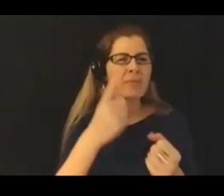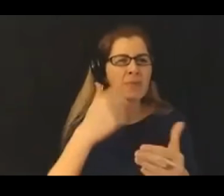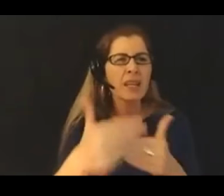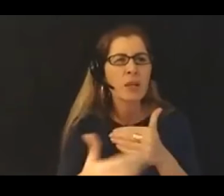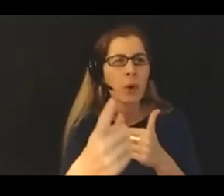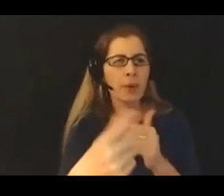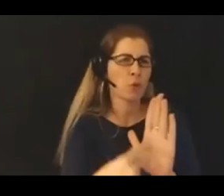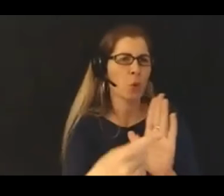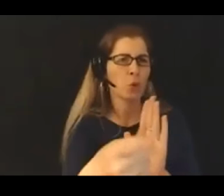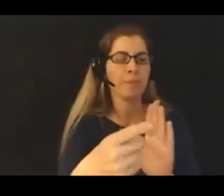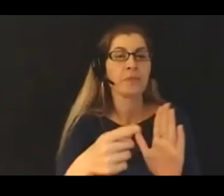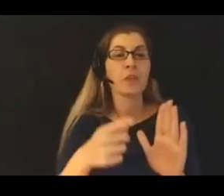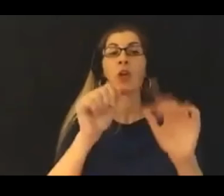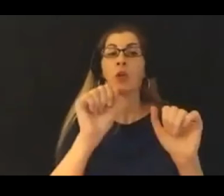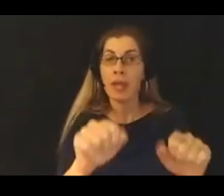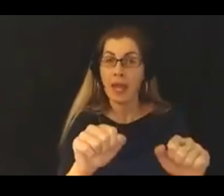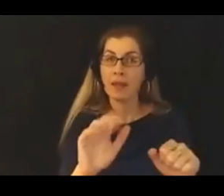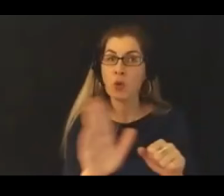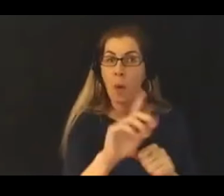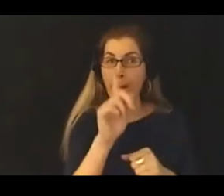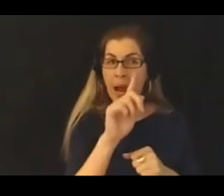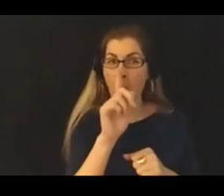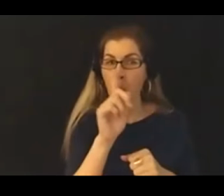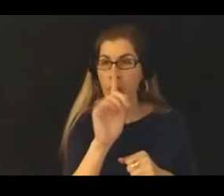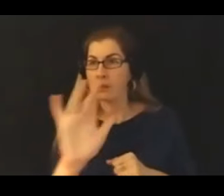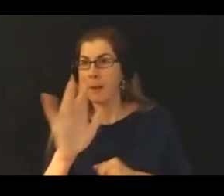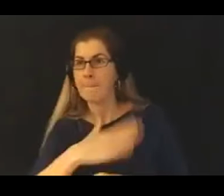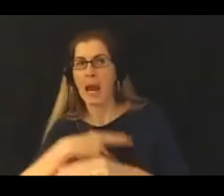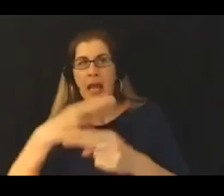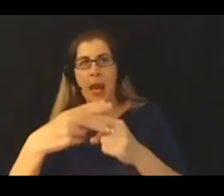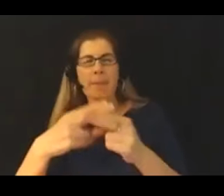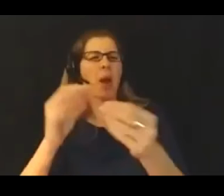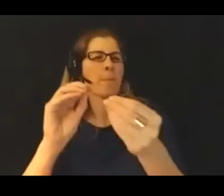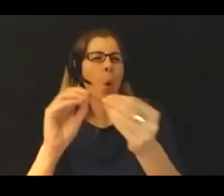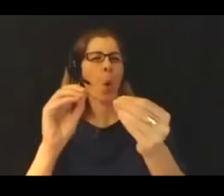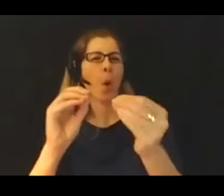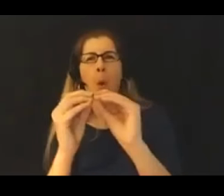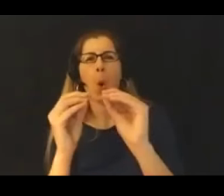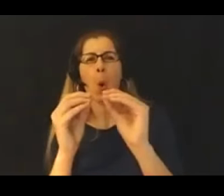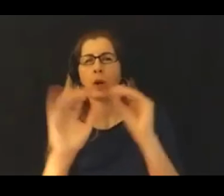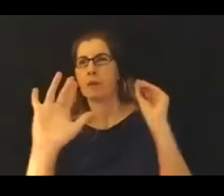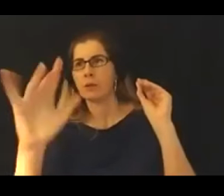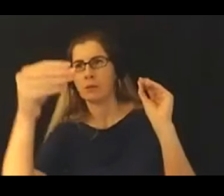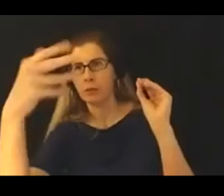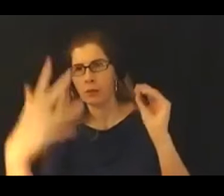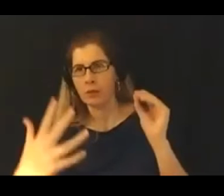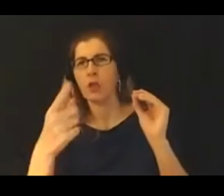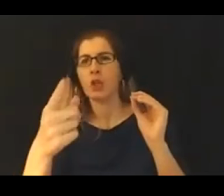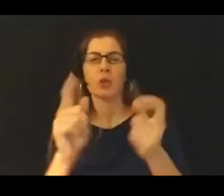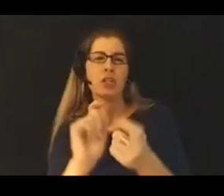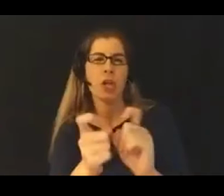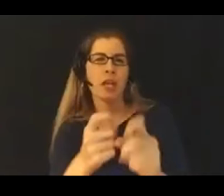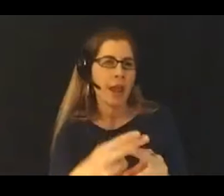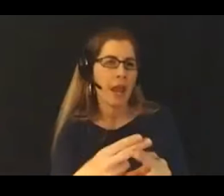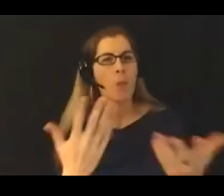something. You can point and hover your cursor over your name, click on more, choose rename if you'd like to rename yourself, or if you would